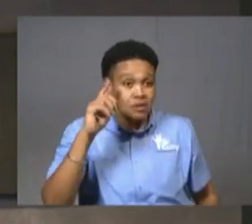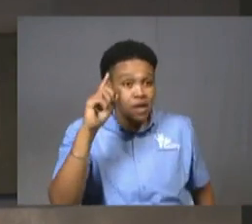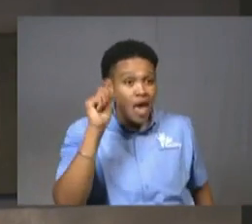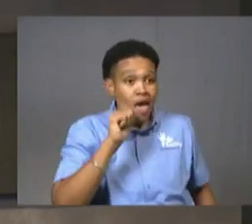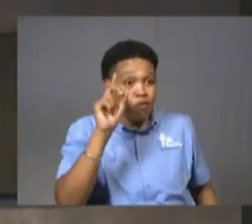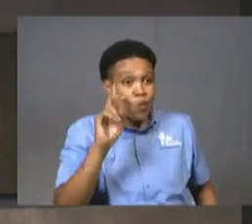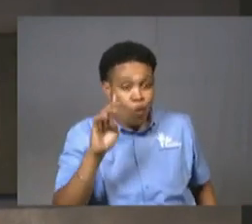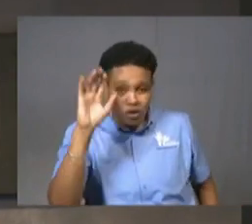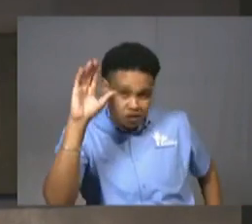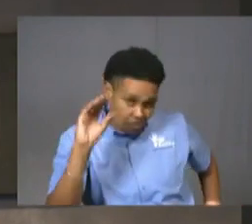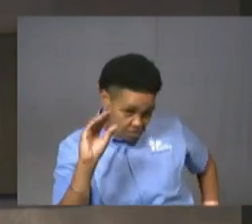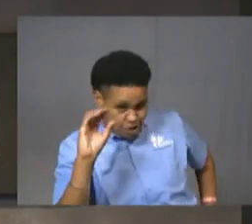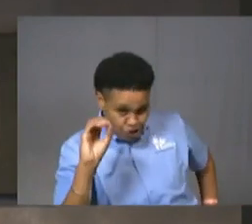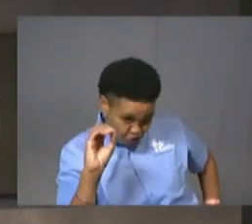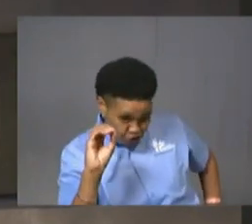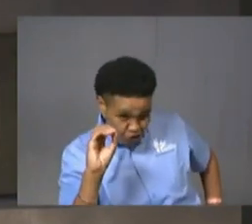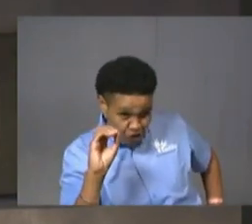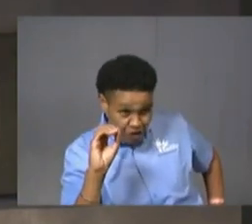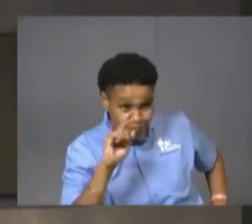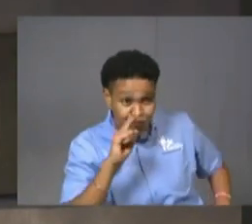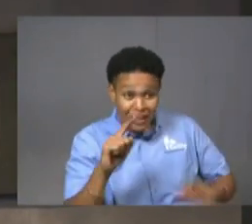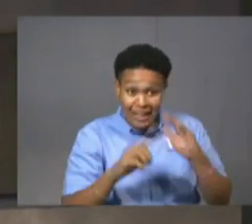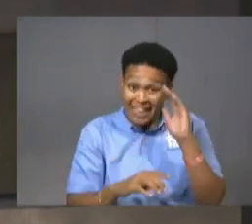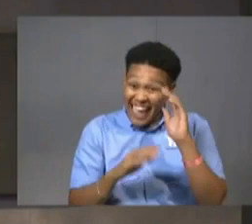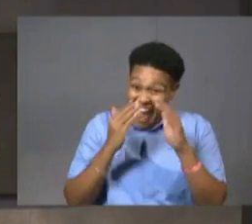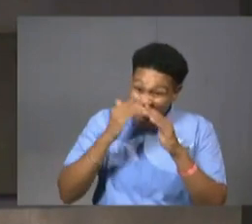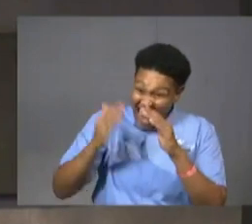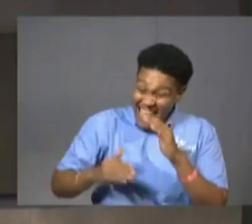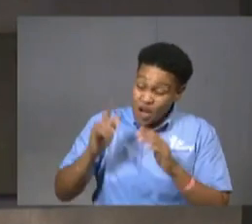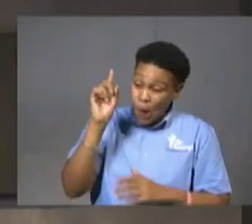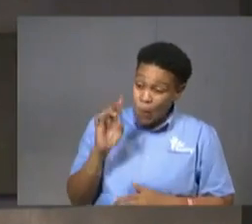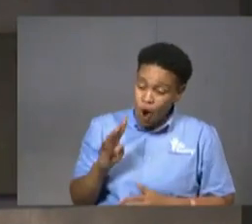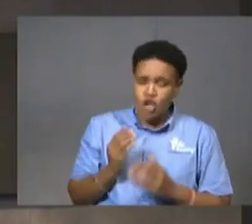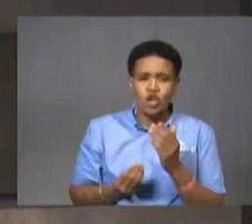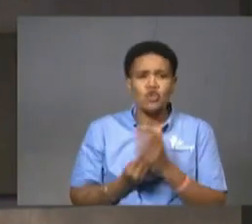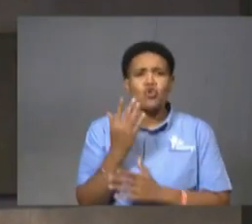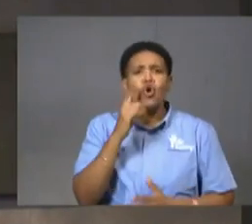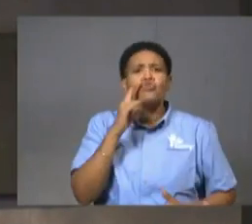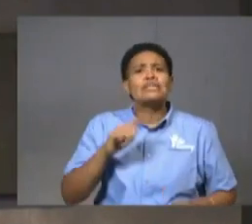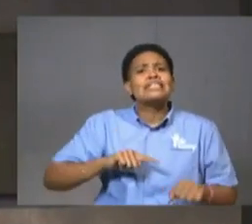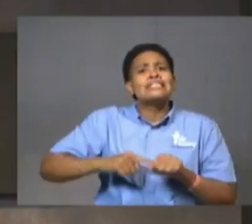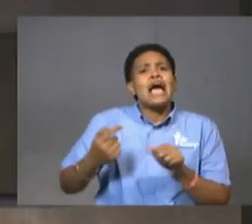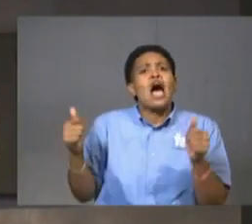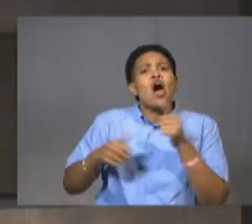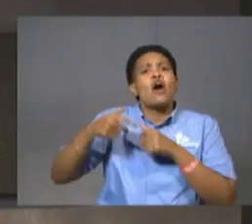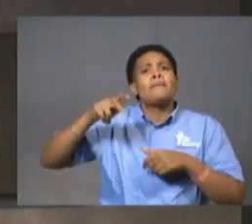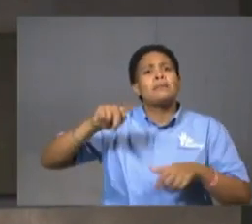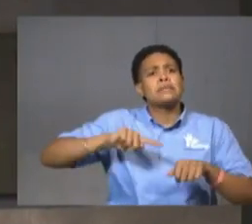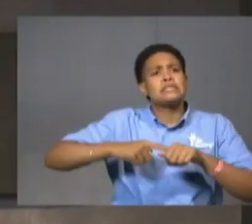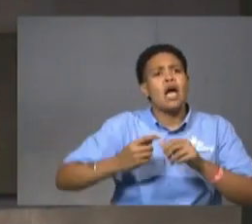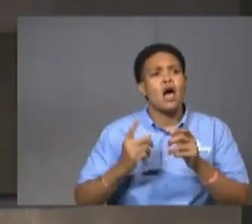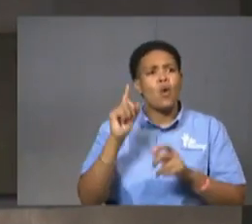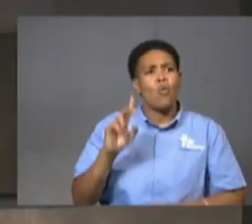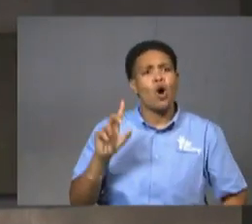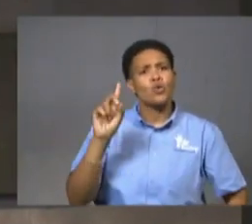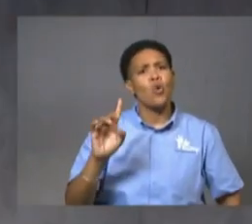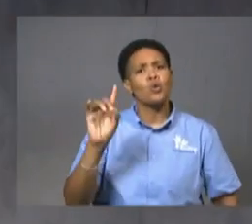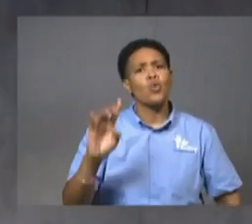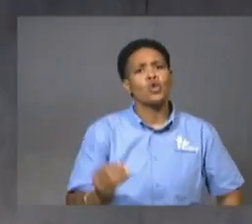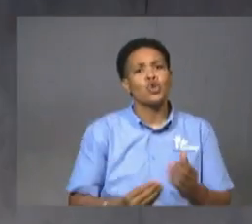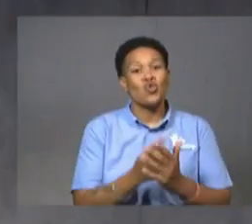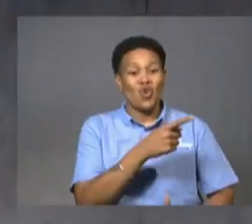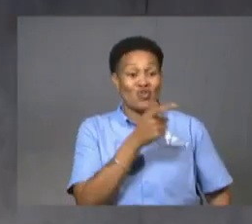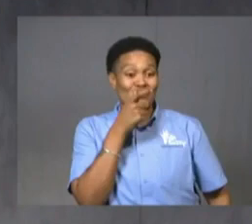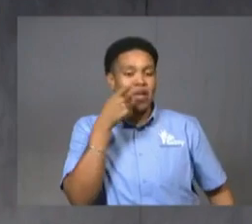0, ending the period of consecutive quarterly growth that had commenced under the People's National Party government.